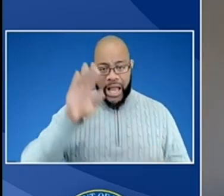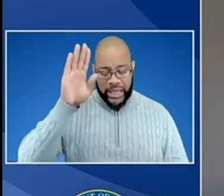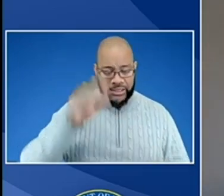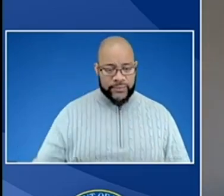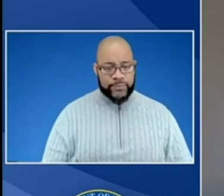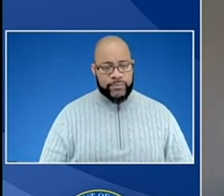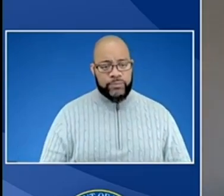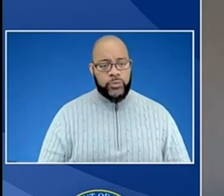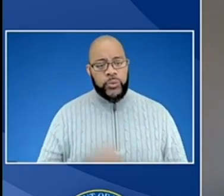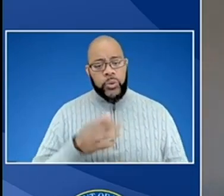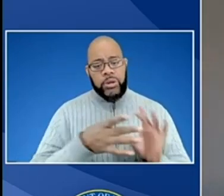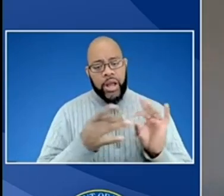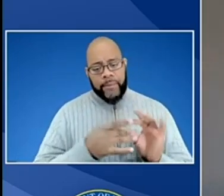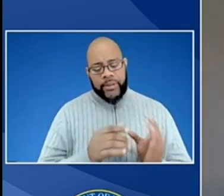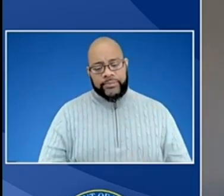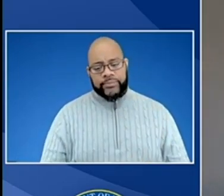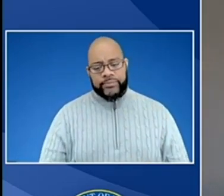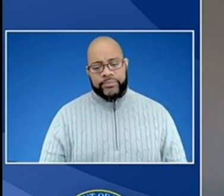or comments.